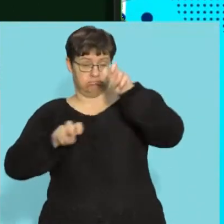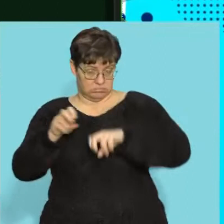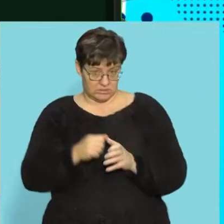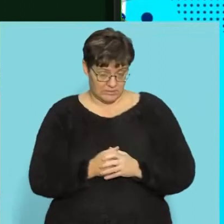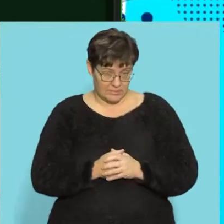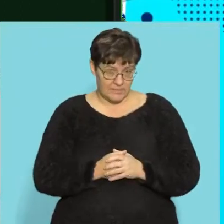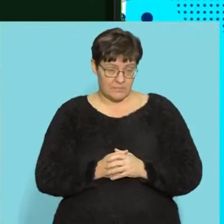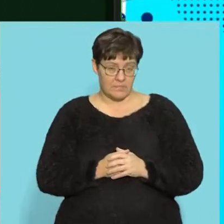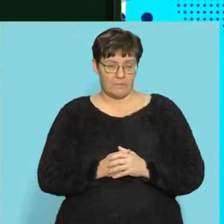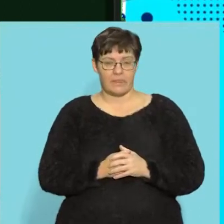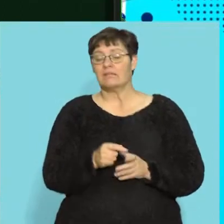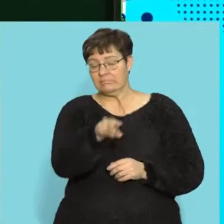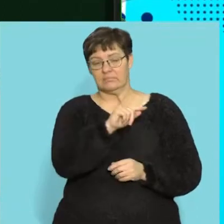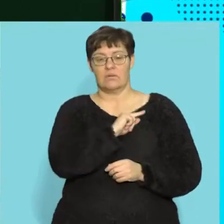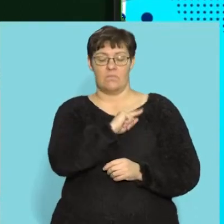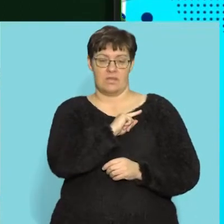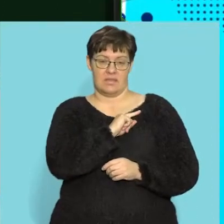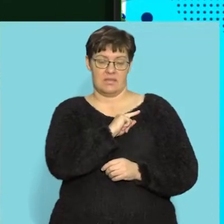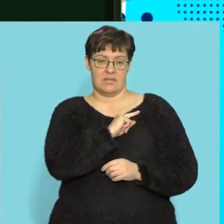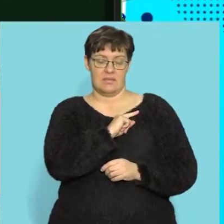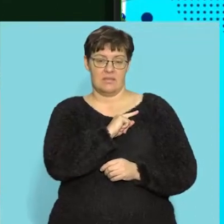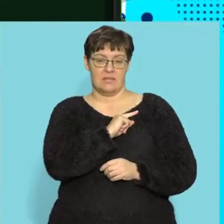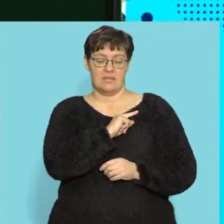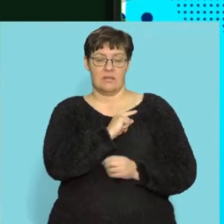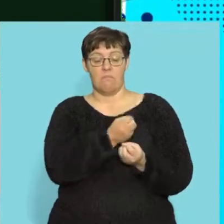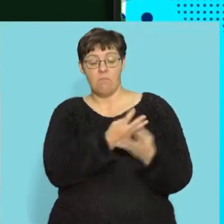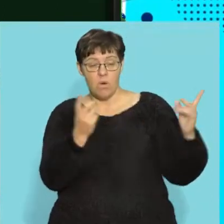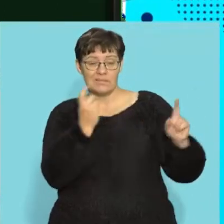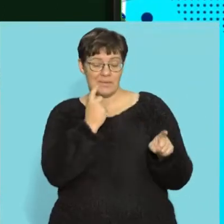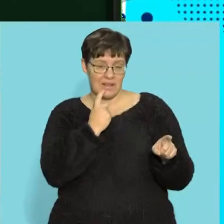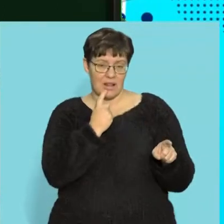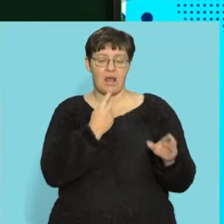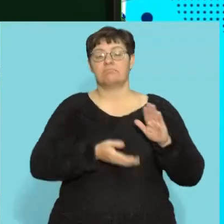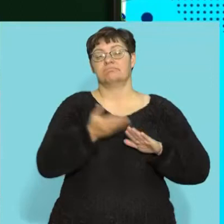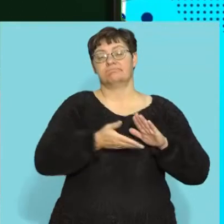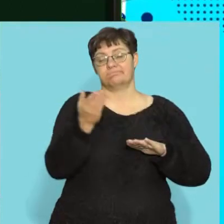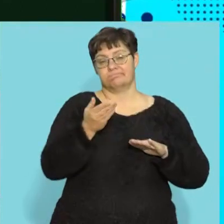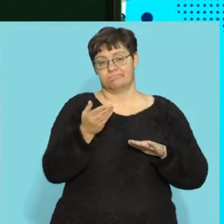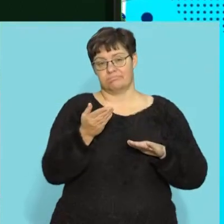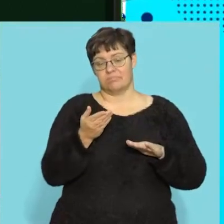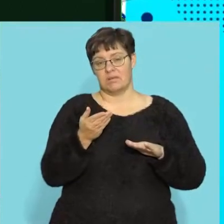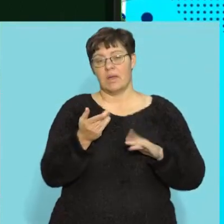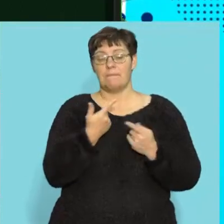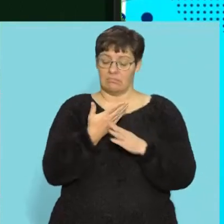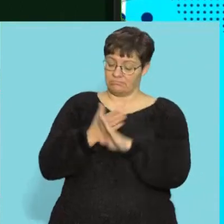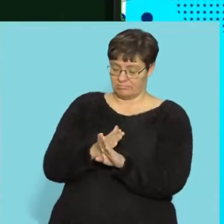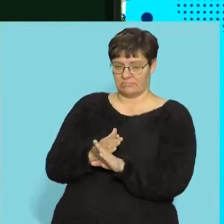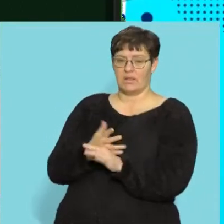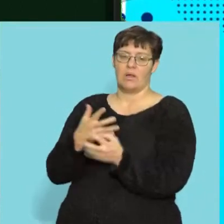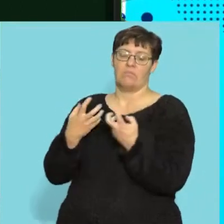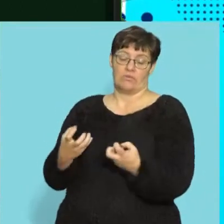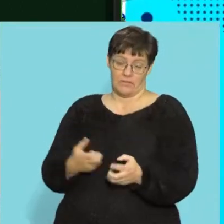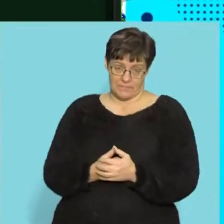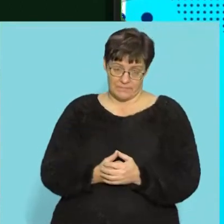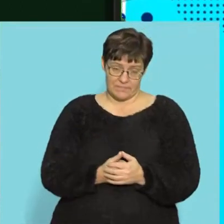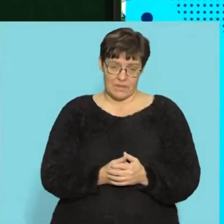within adjacent nuclei. So that's why we are saying that most metals are good conductors and poor insulators. So